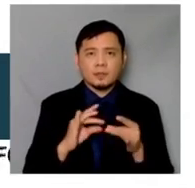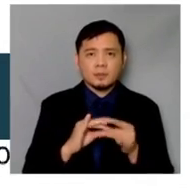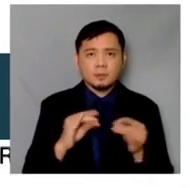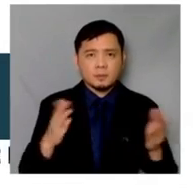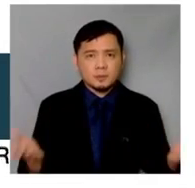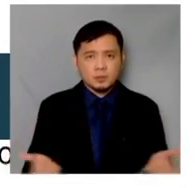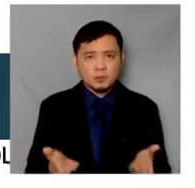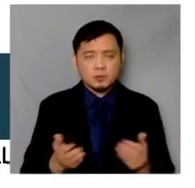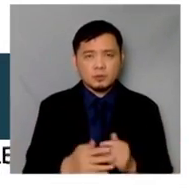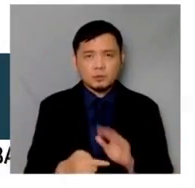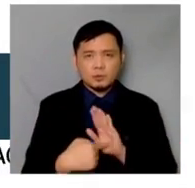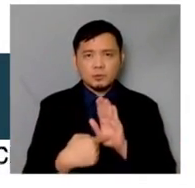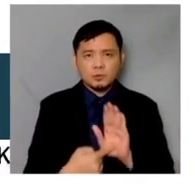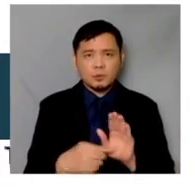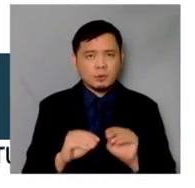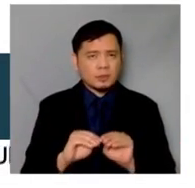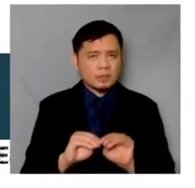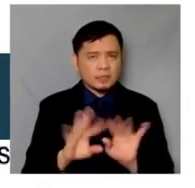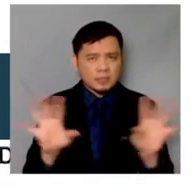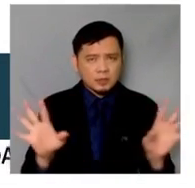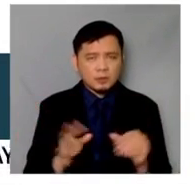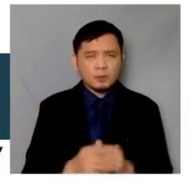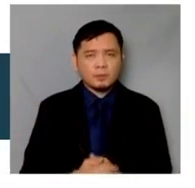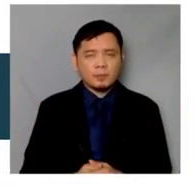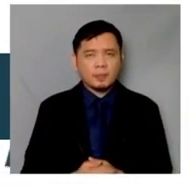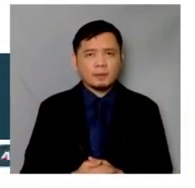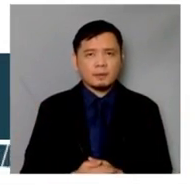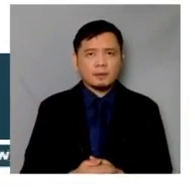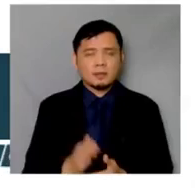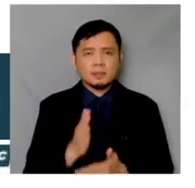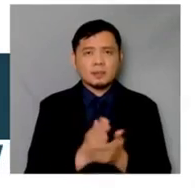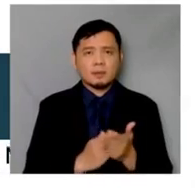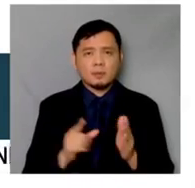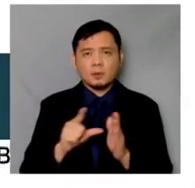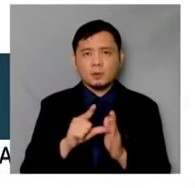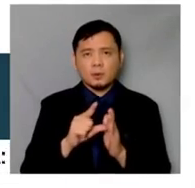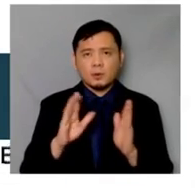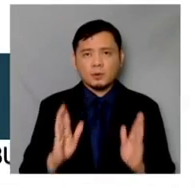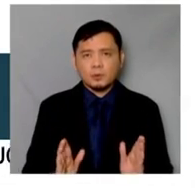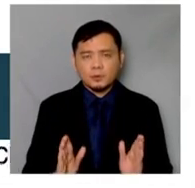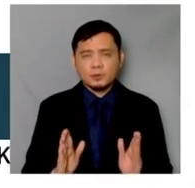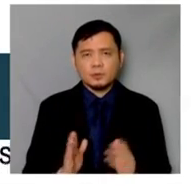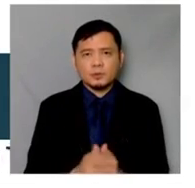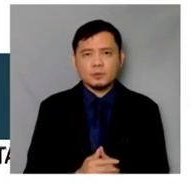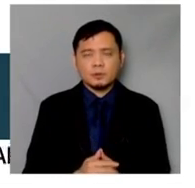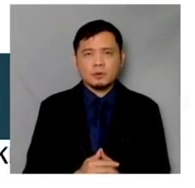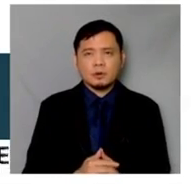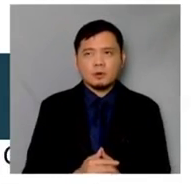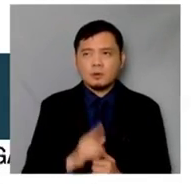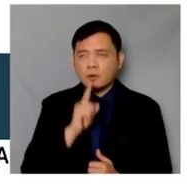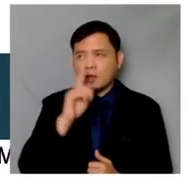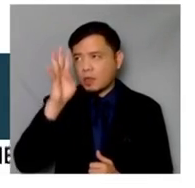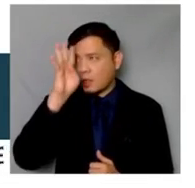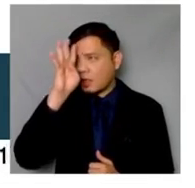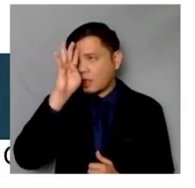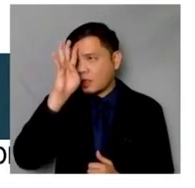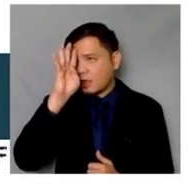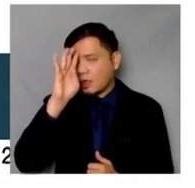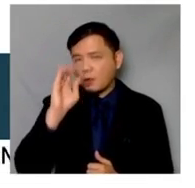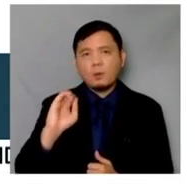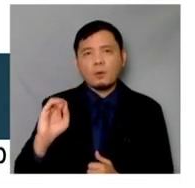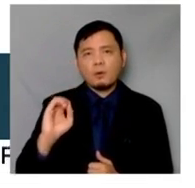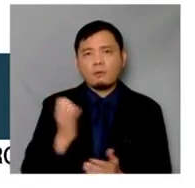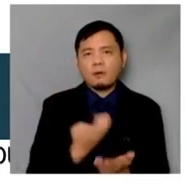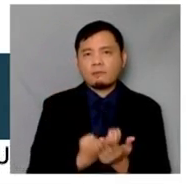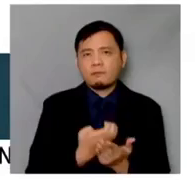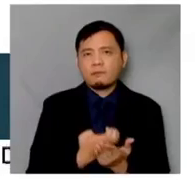showing very clearly how some prosecutors are creating their own evidence. I mean, they